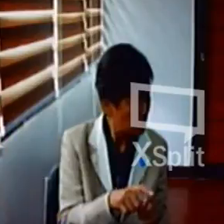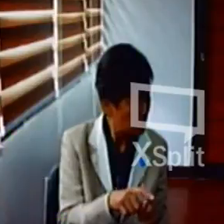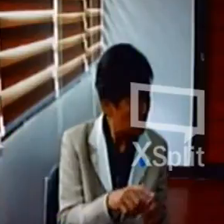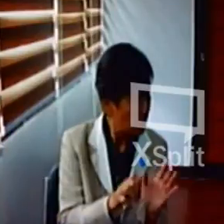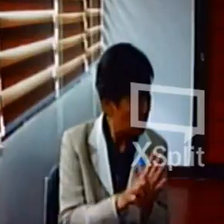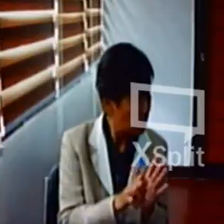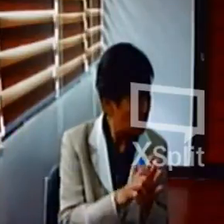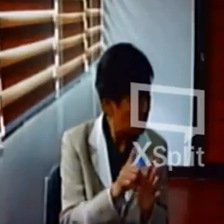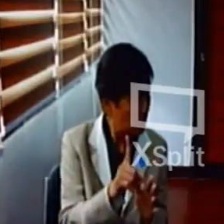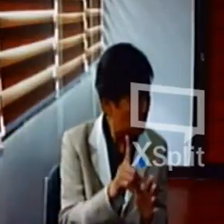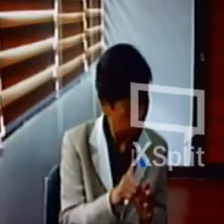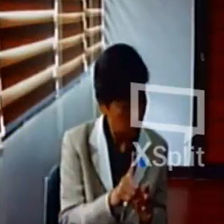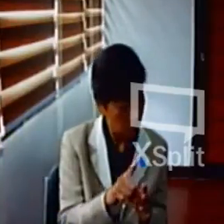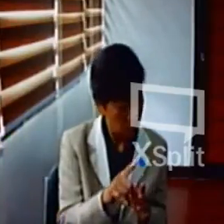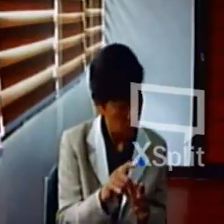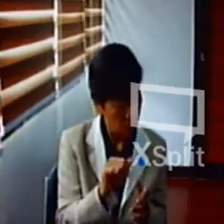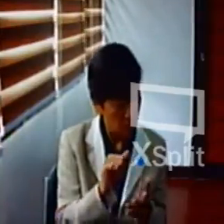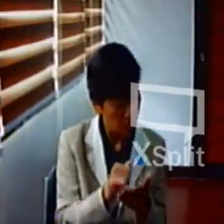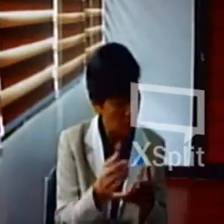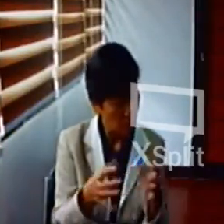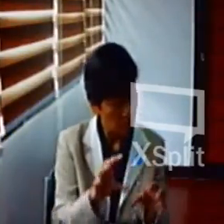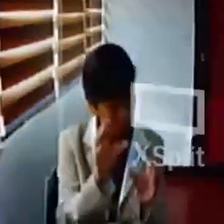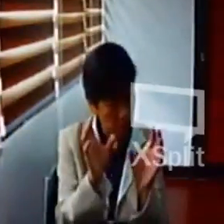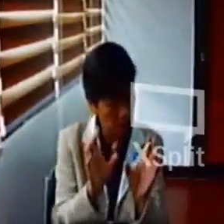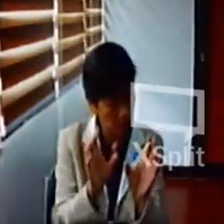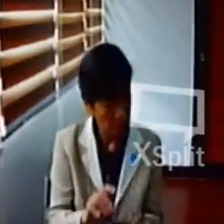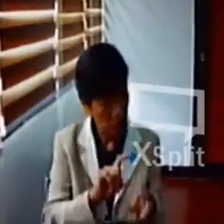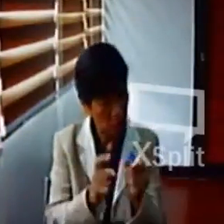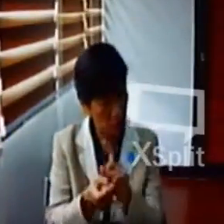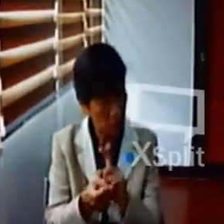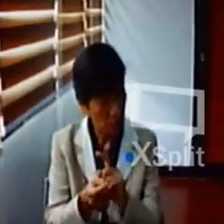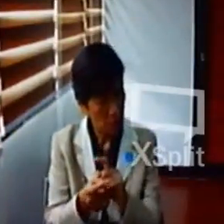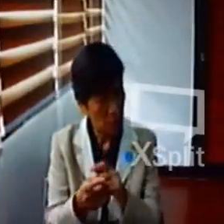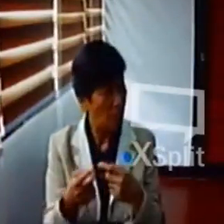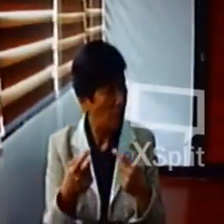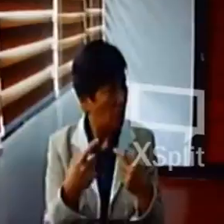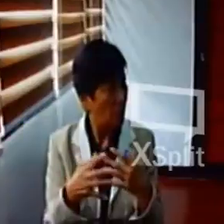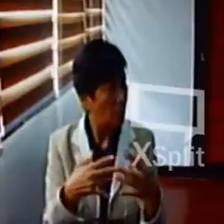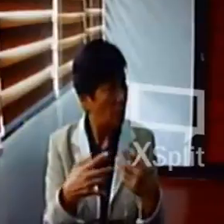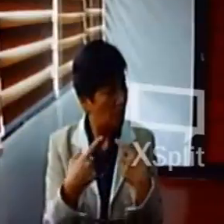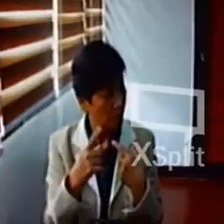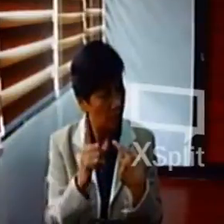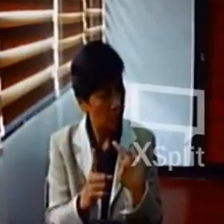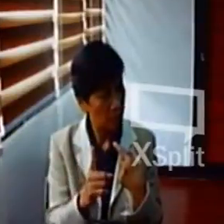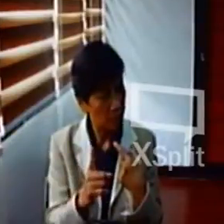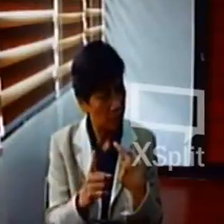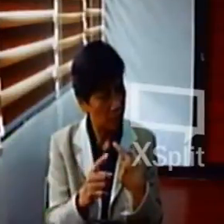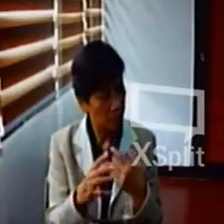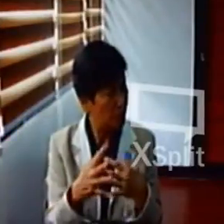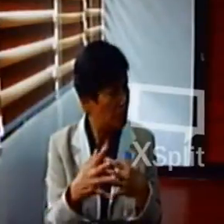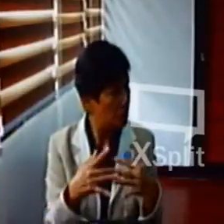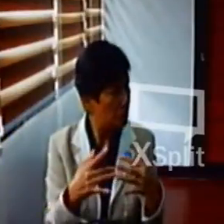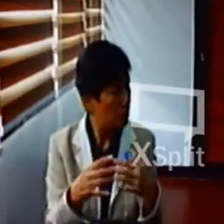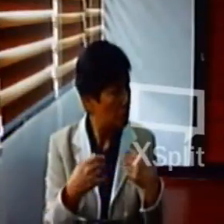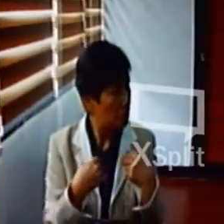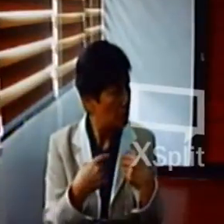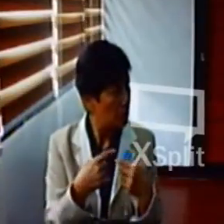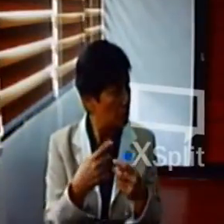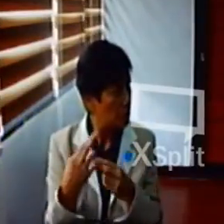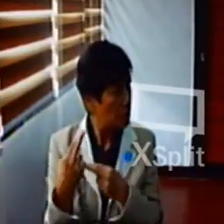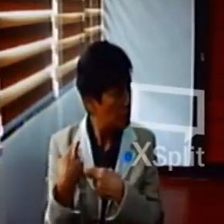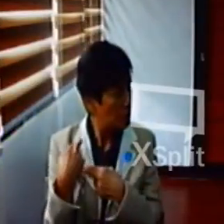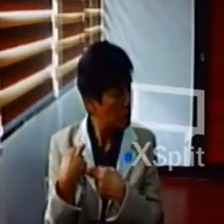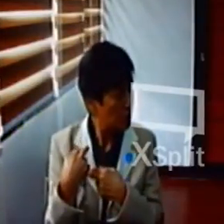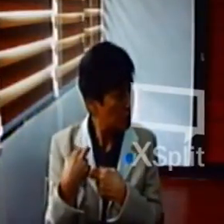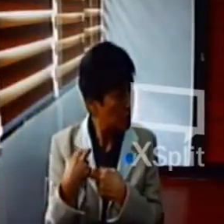the one that has caused climate change, if ever there is one, will be responsible enough to pay